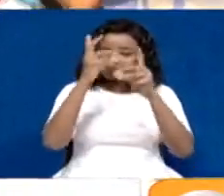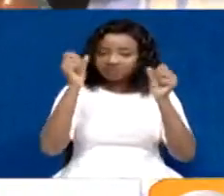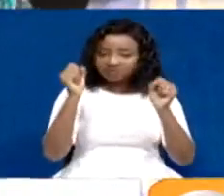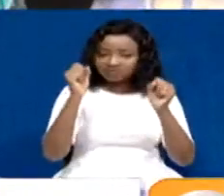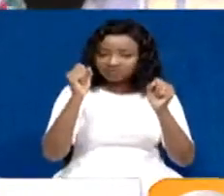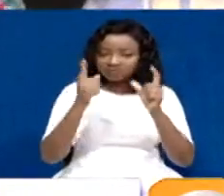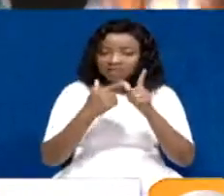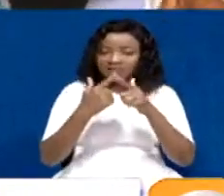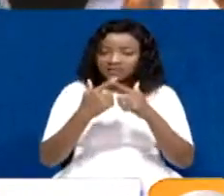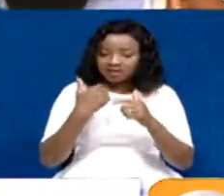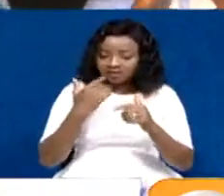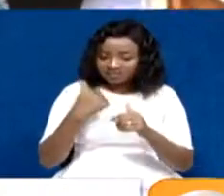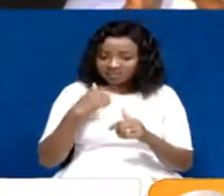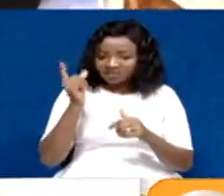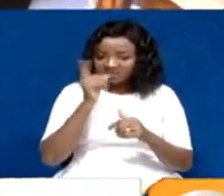wa Kalonzo Musyoka.